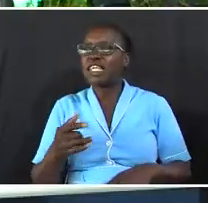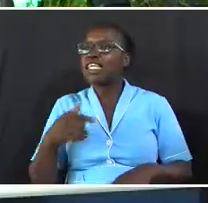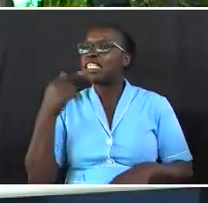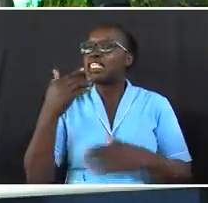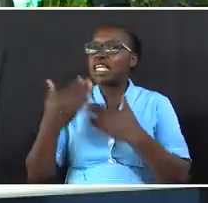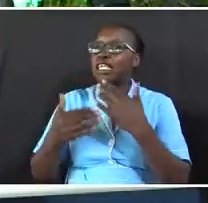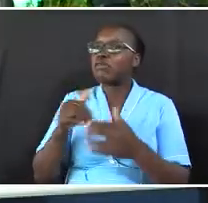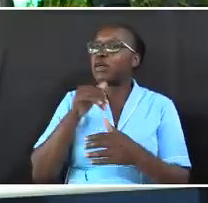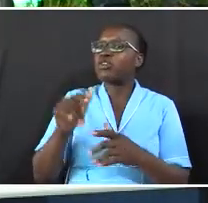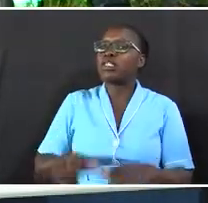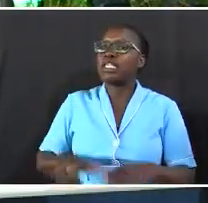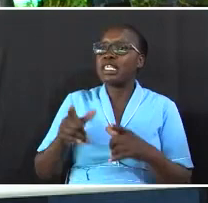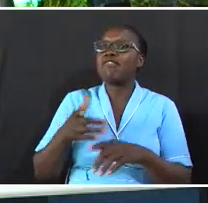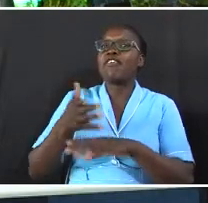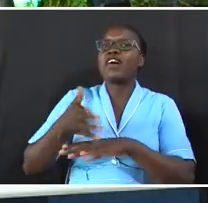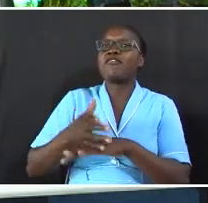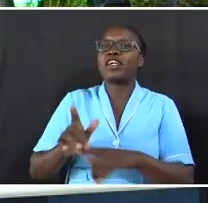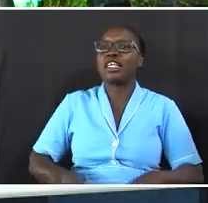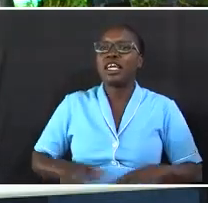fake life.